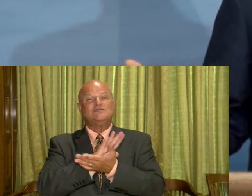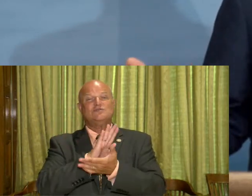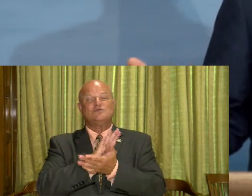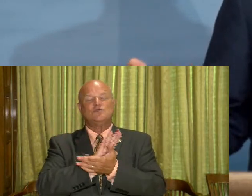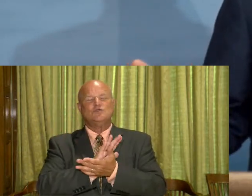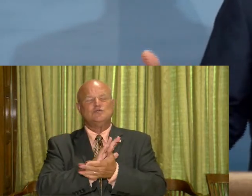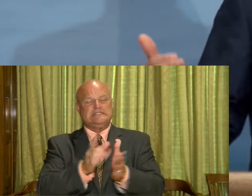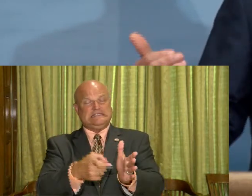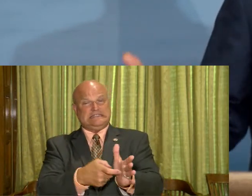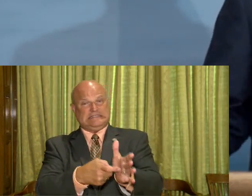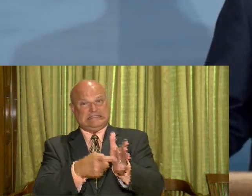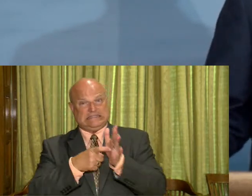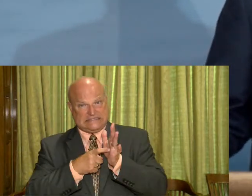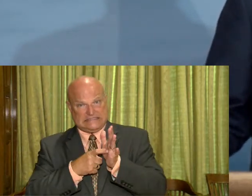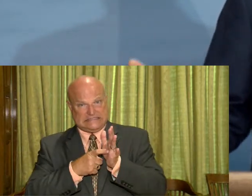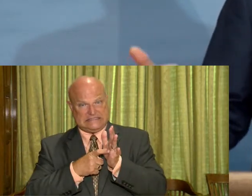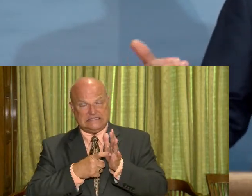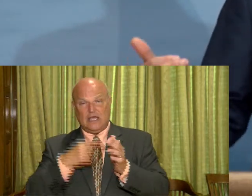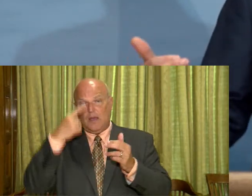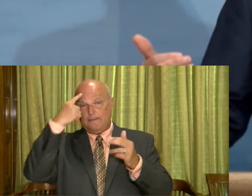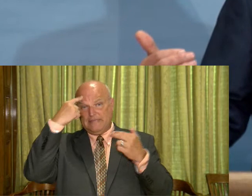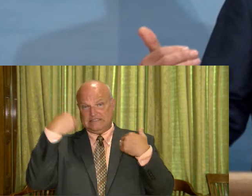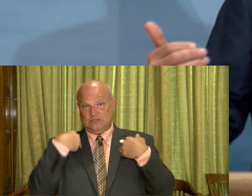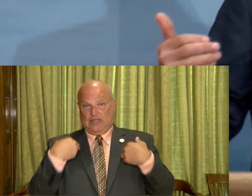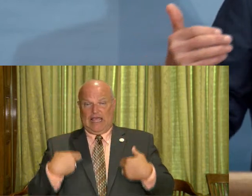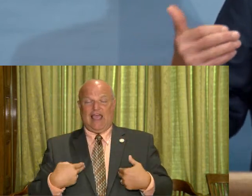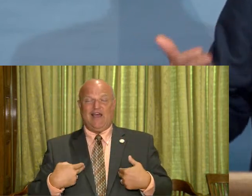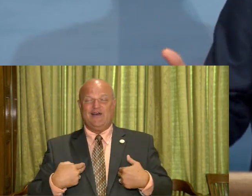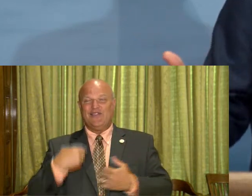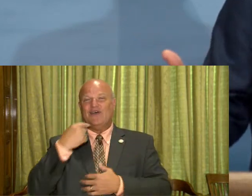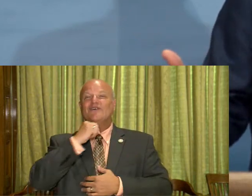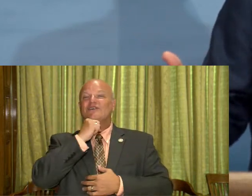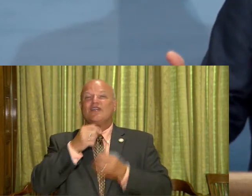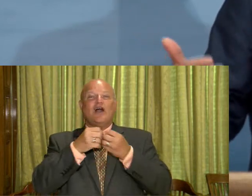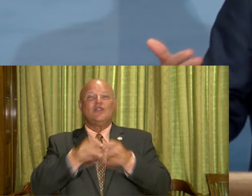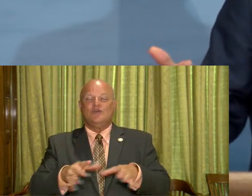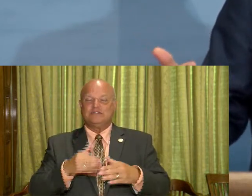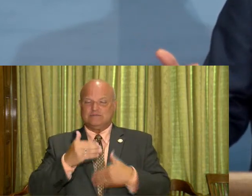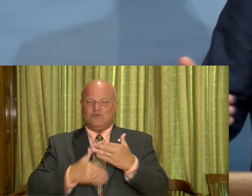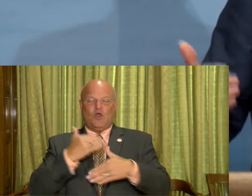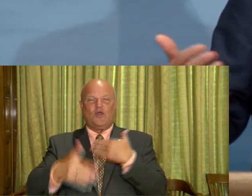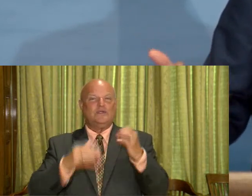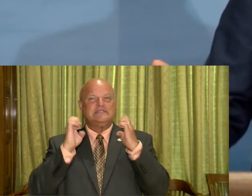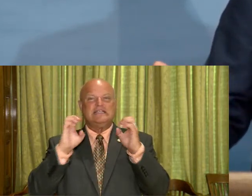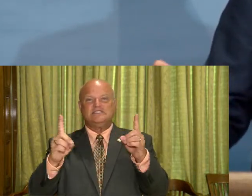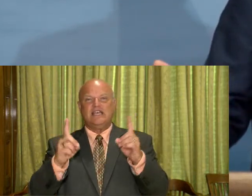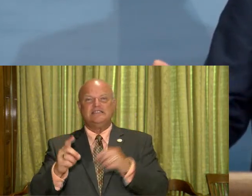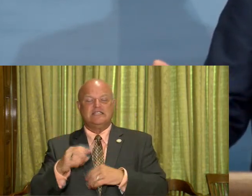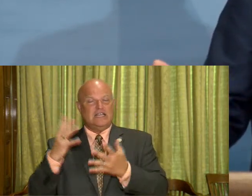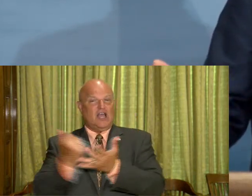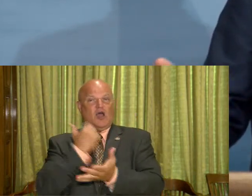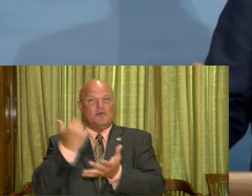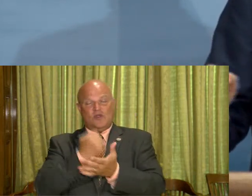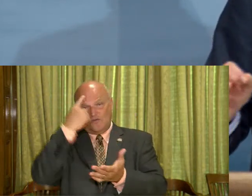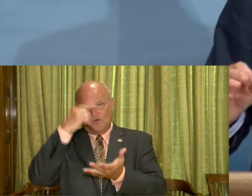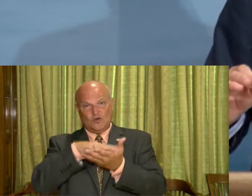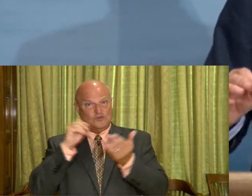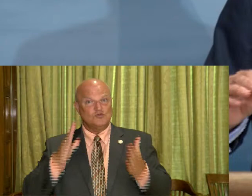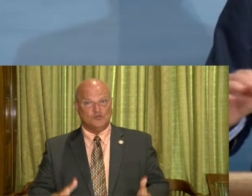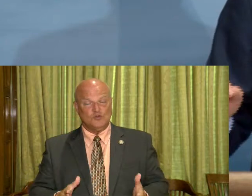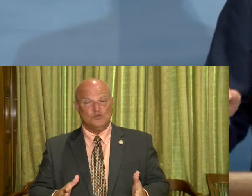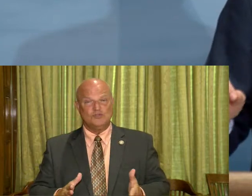is absolutely essential for mental health, for not losing progress in education and opportunities for our students.